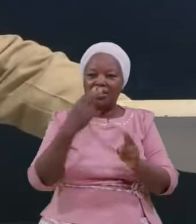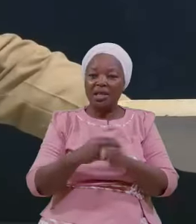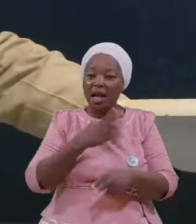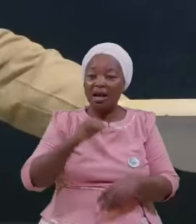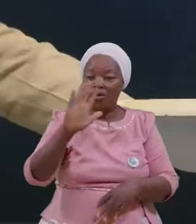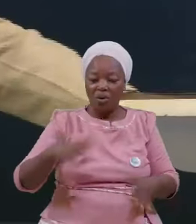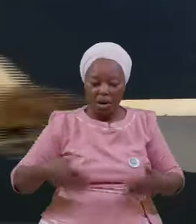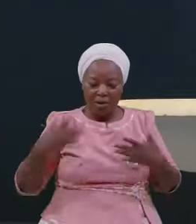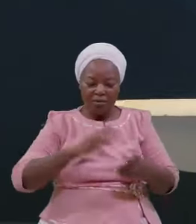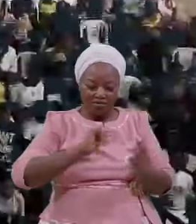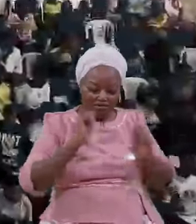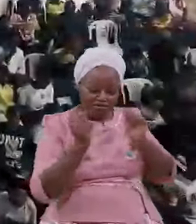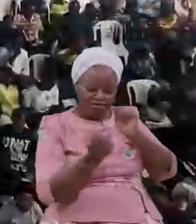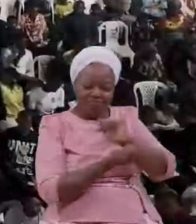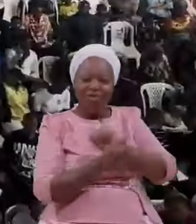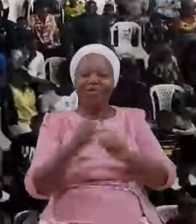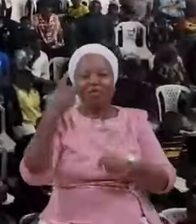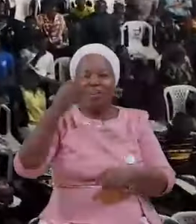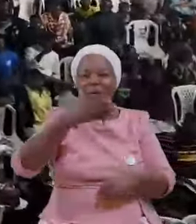turn around for the better.